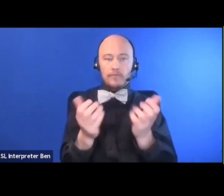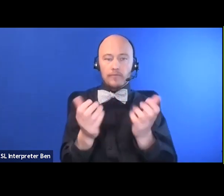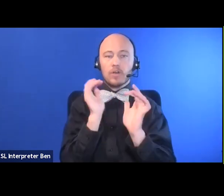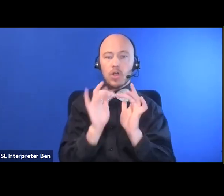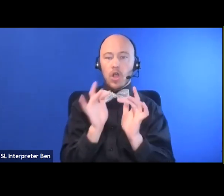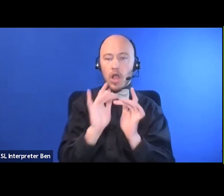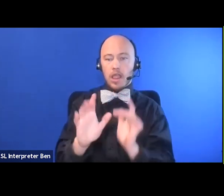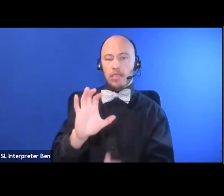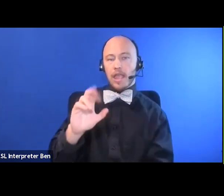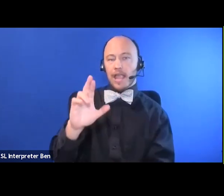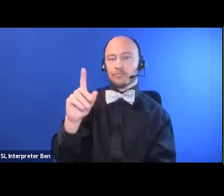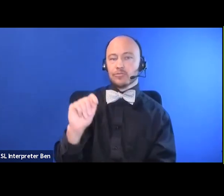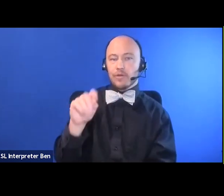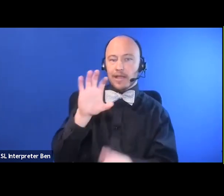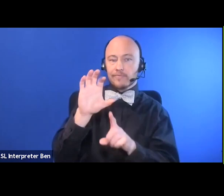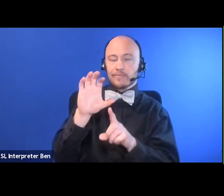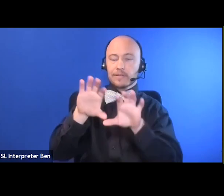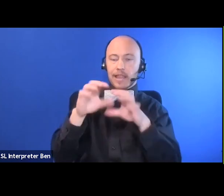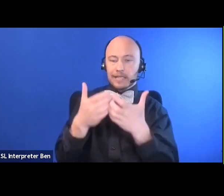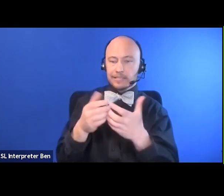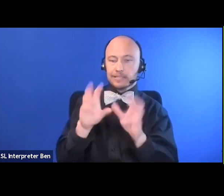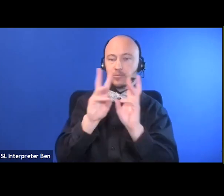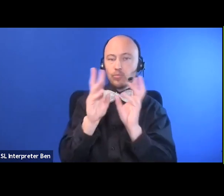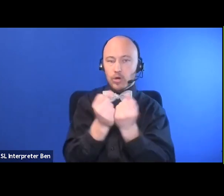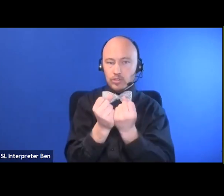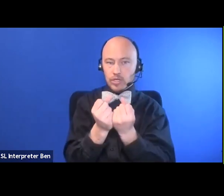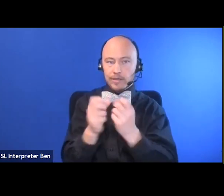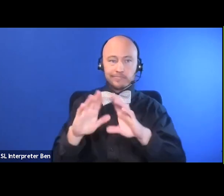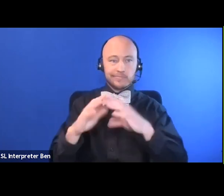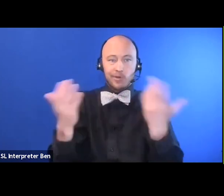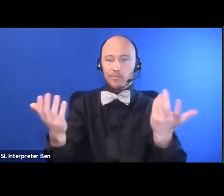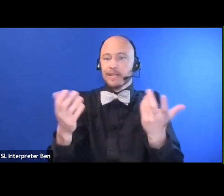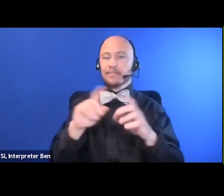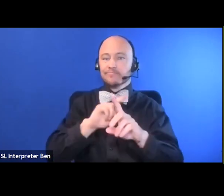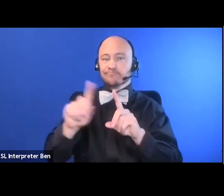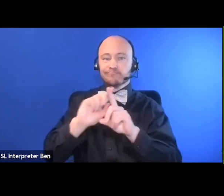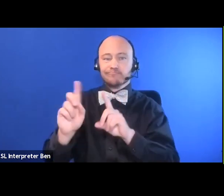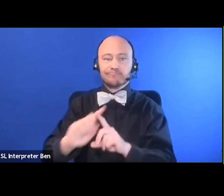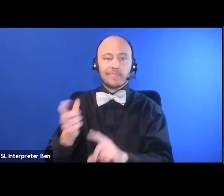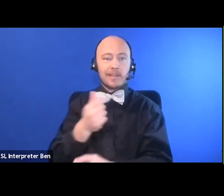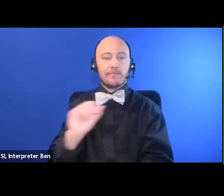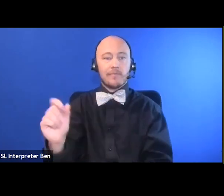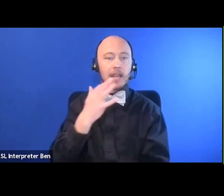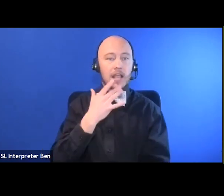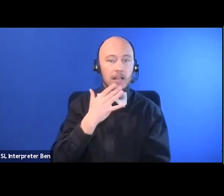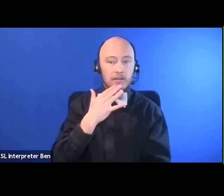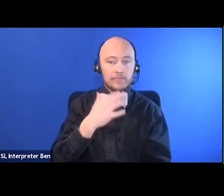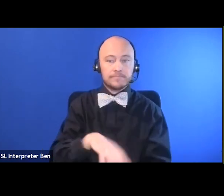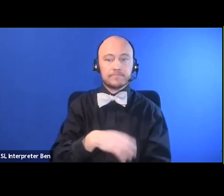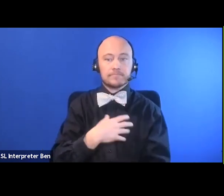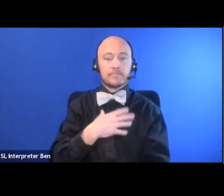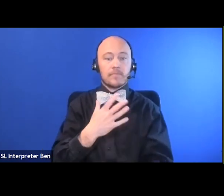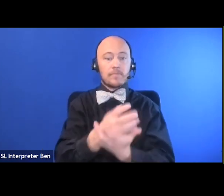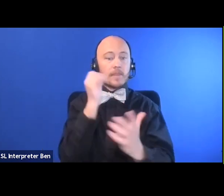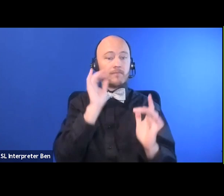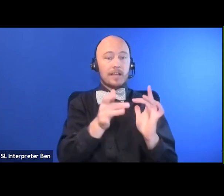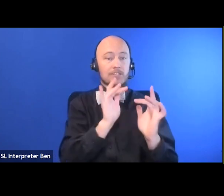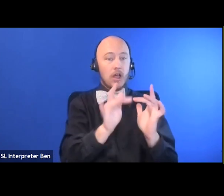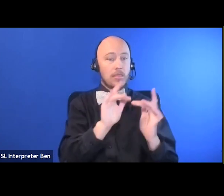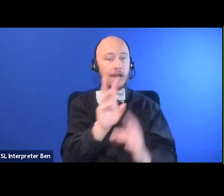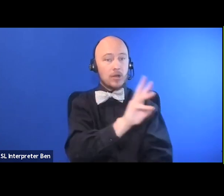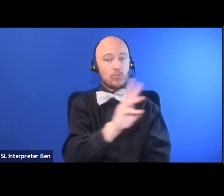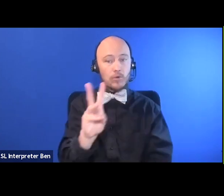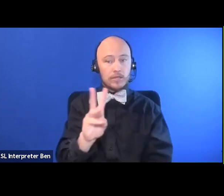craft classes and workshops, many of which are open to all writers of color. If you'd like to learn more about us, please find us online at our website